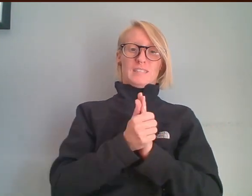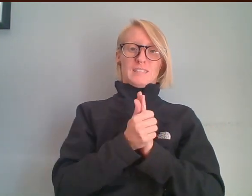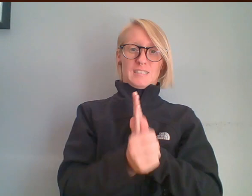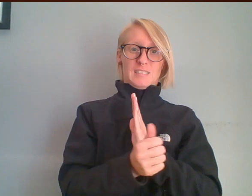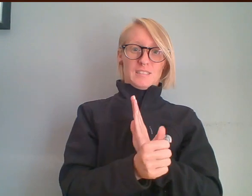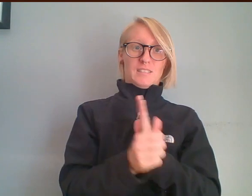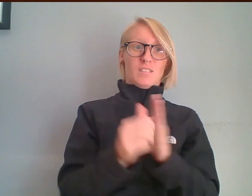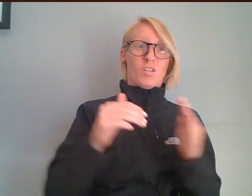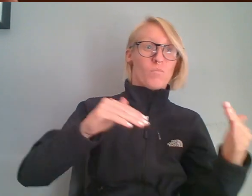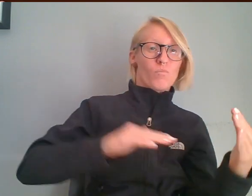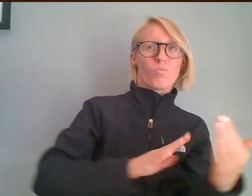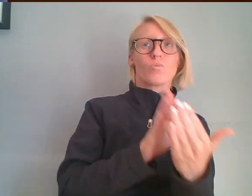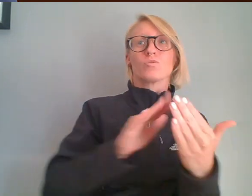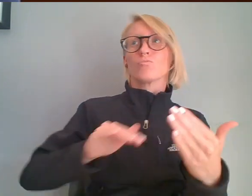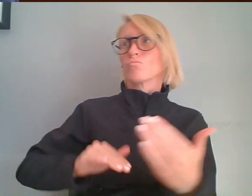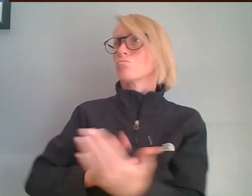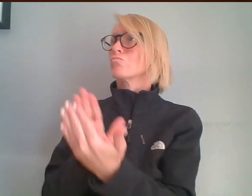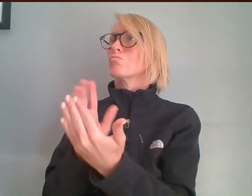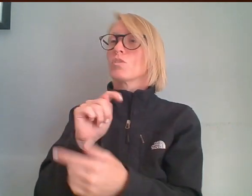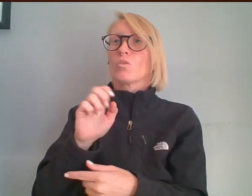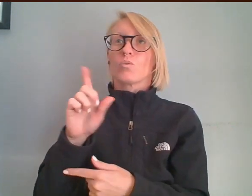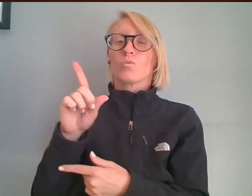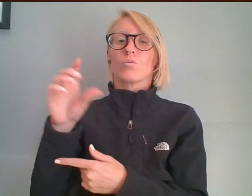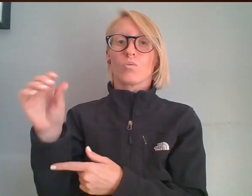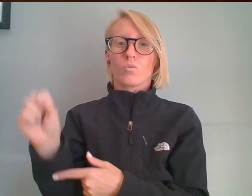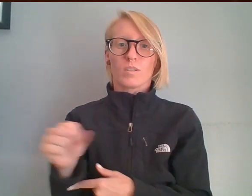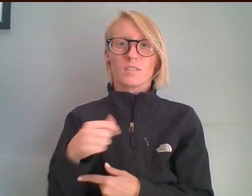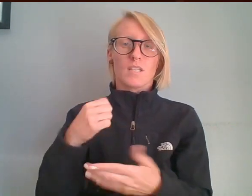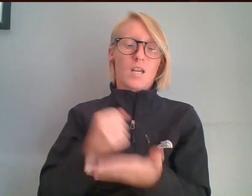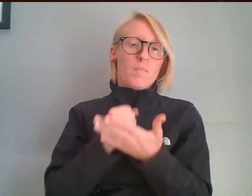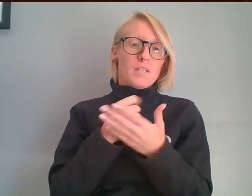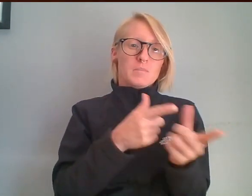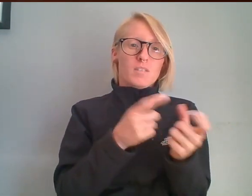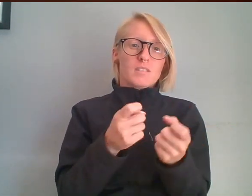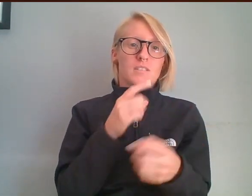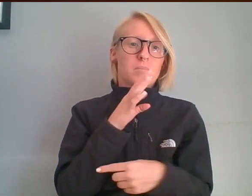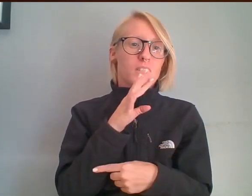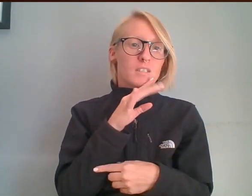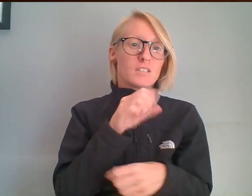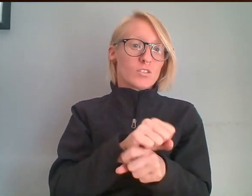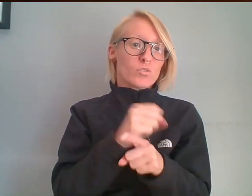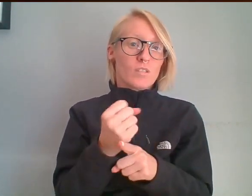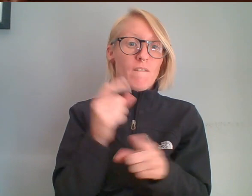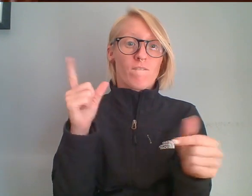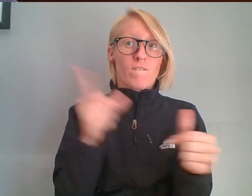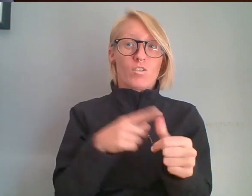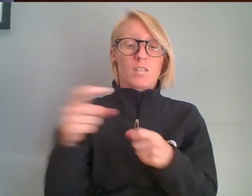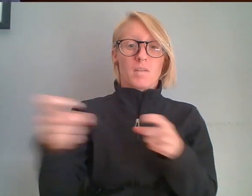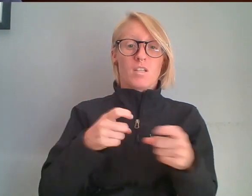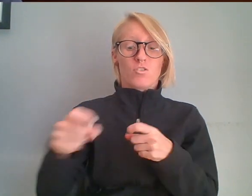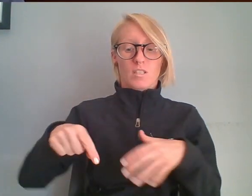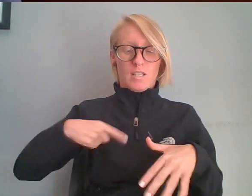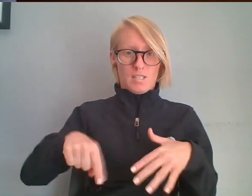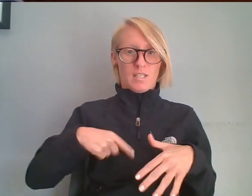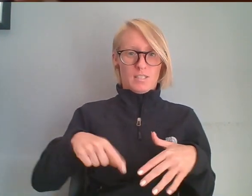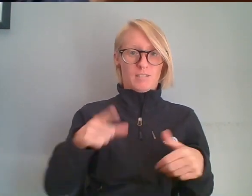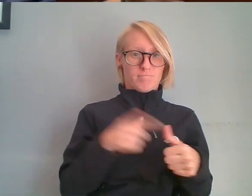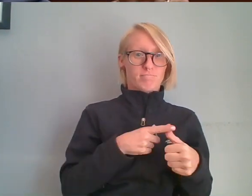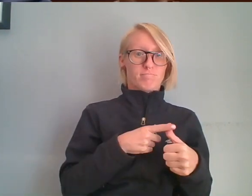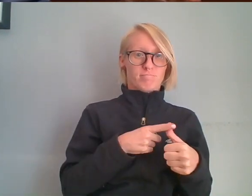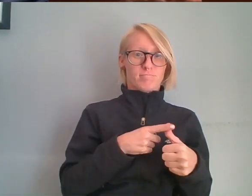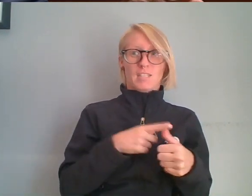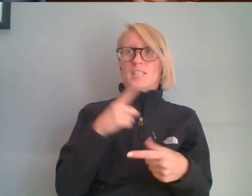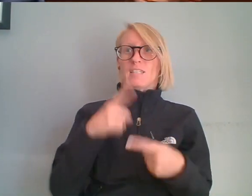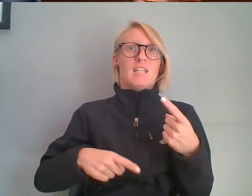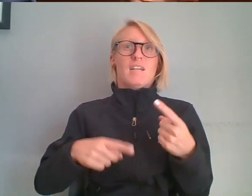the approaches to help us in spontaneous speaking situations. The very first thing we have to do is manage our anxiety, because you can't be